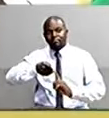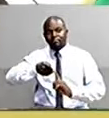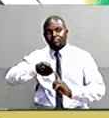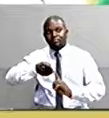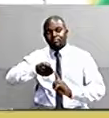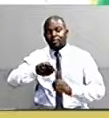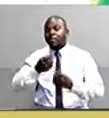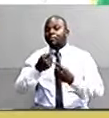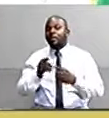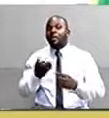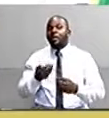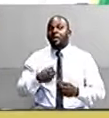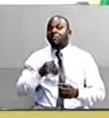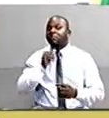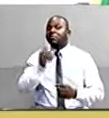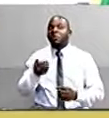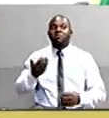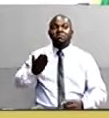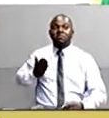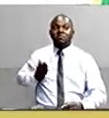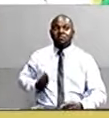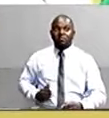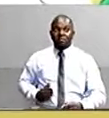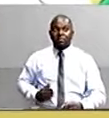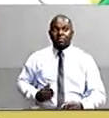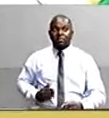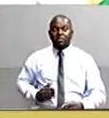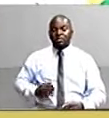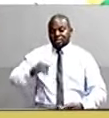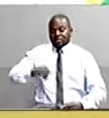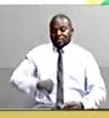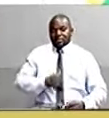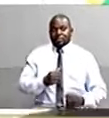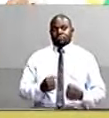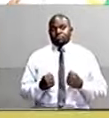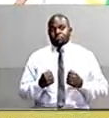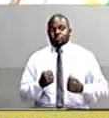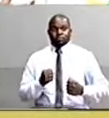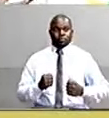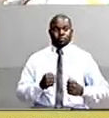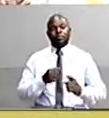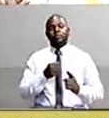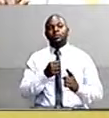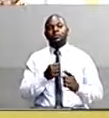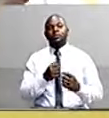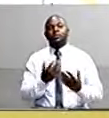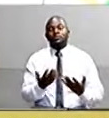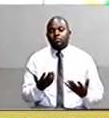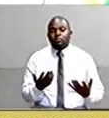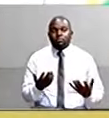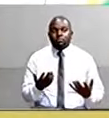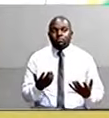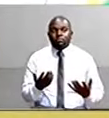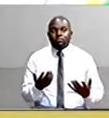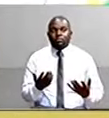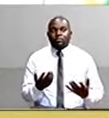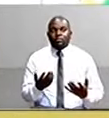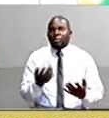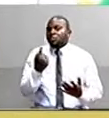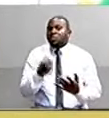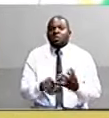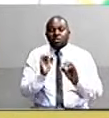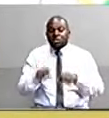but you don't have the discipline to keep yourself fit to fight, then what will you